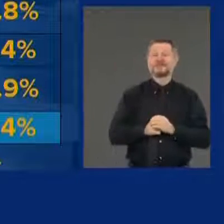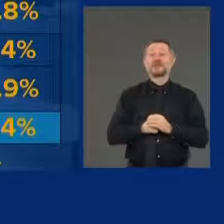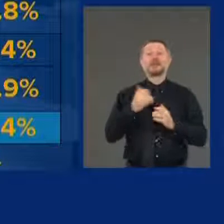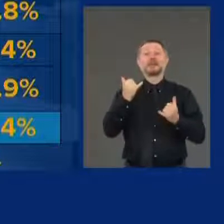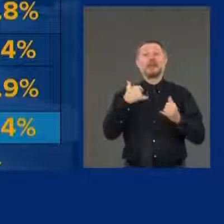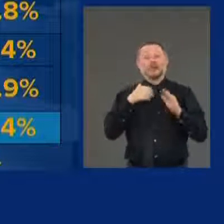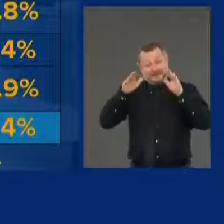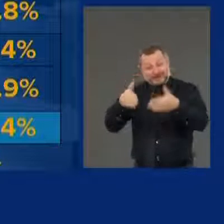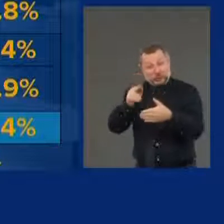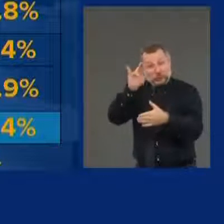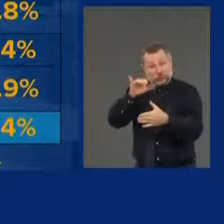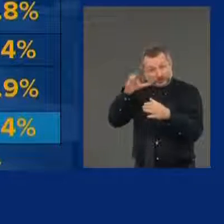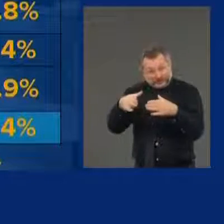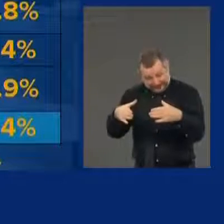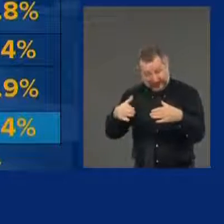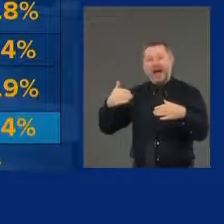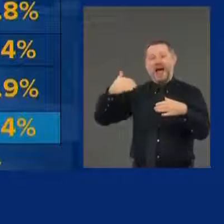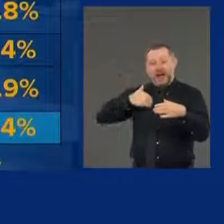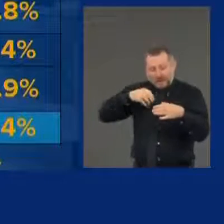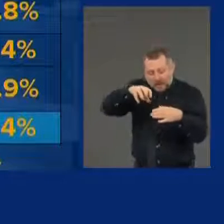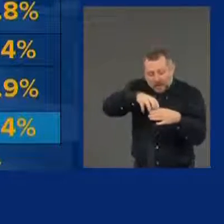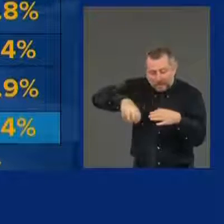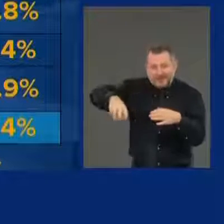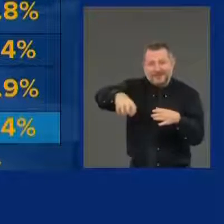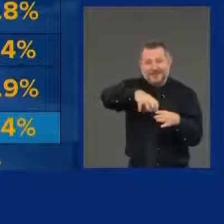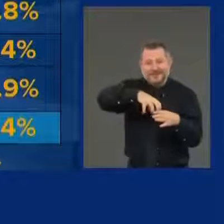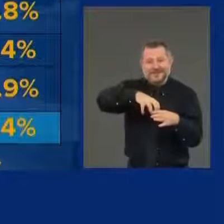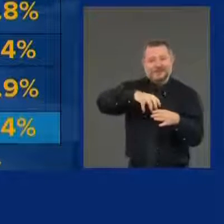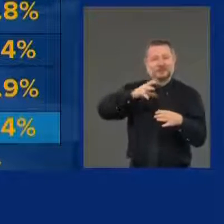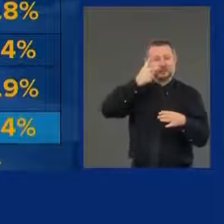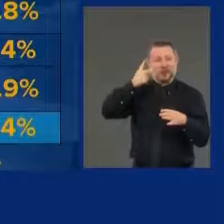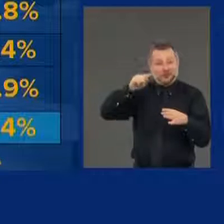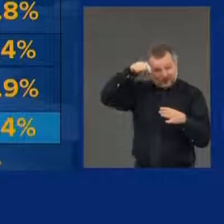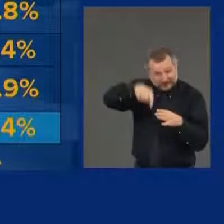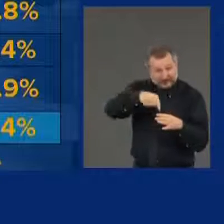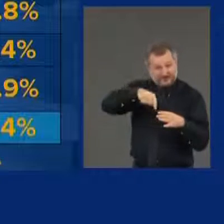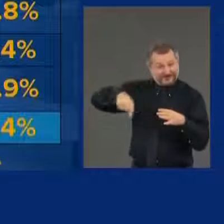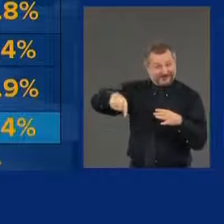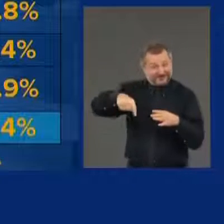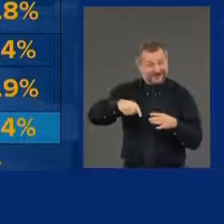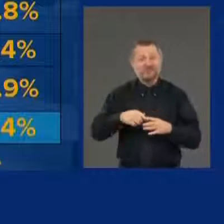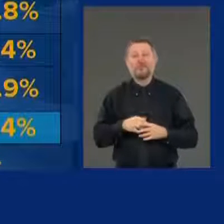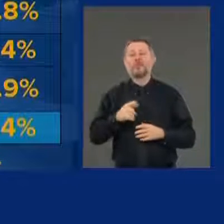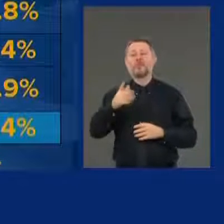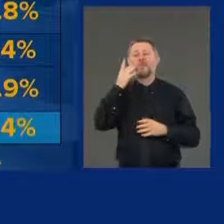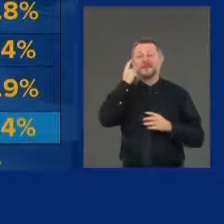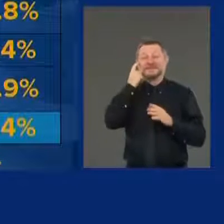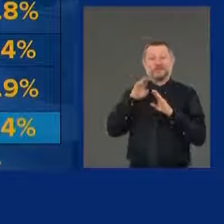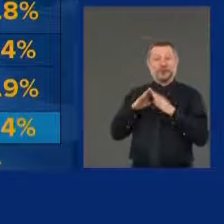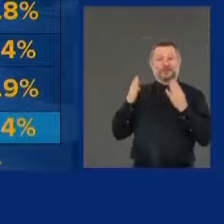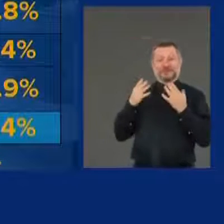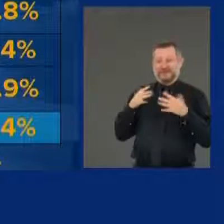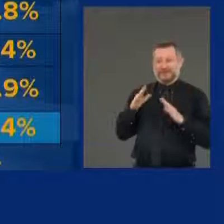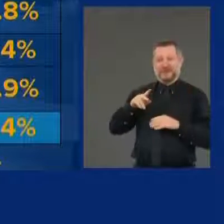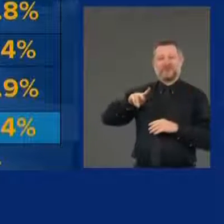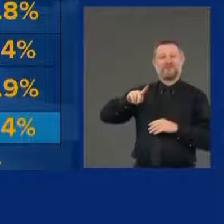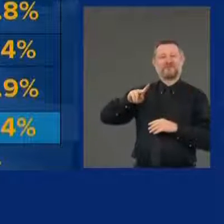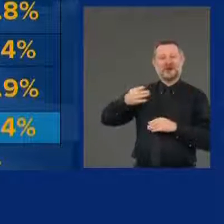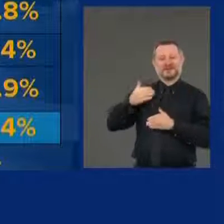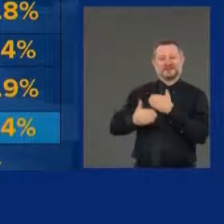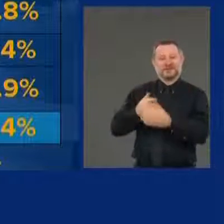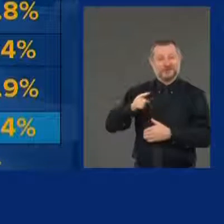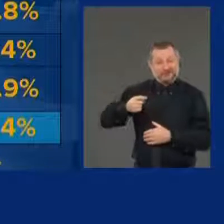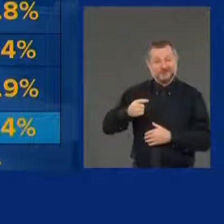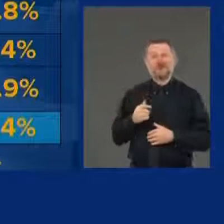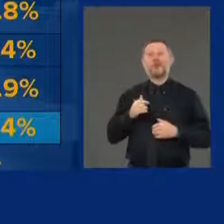City, for example, which we're watching closely because it just reopened and it is a volatile